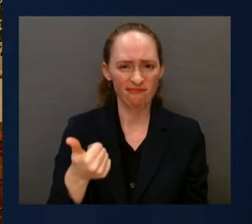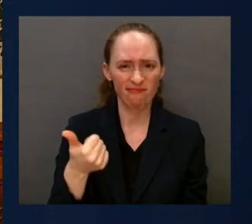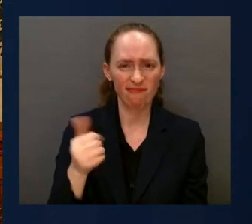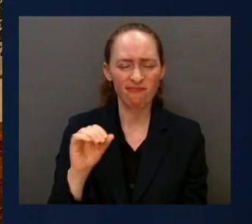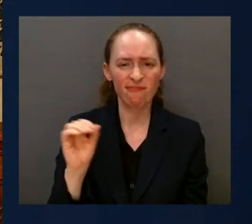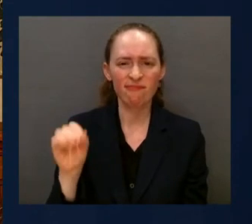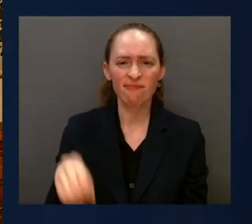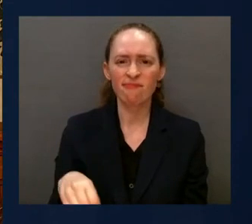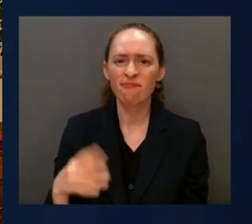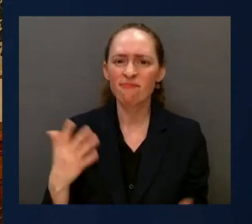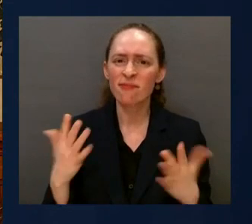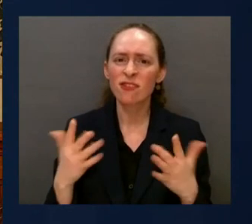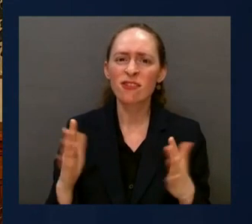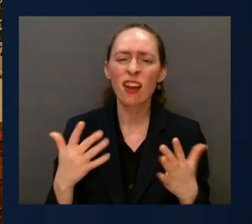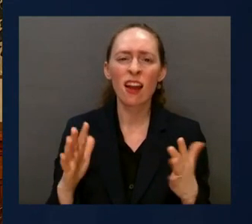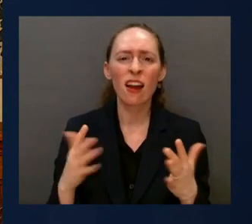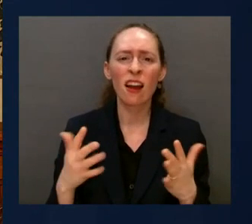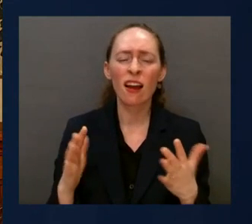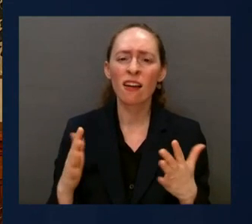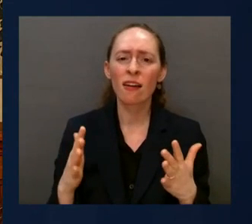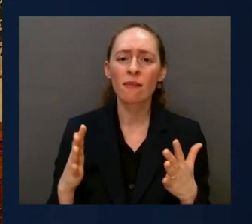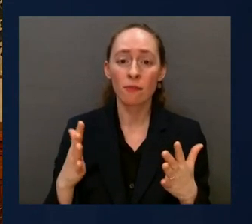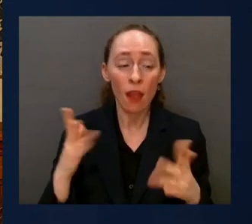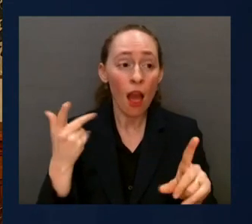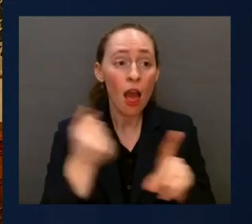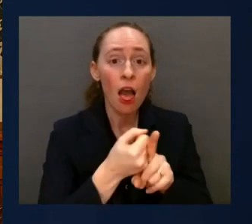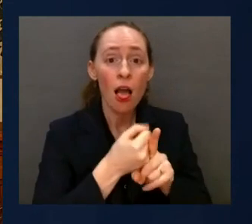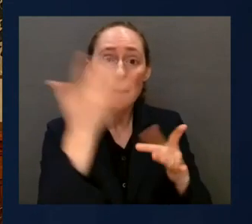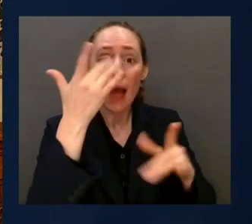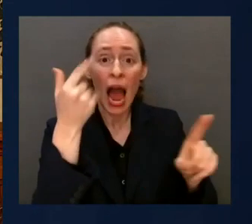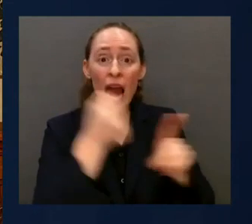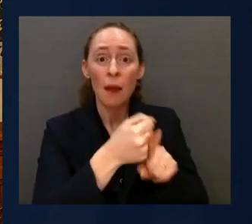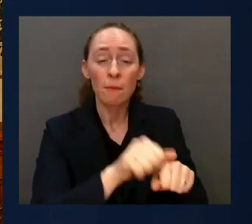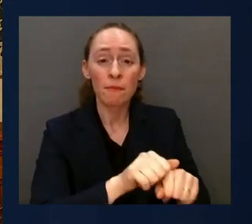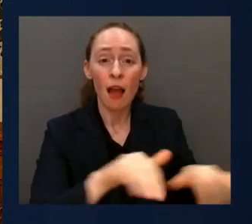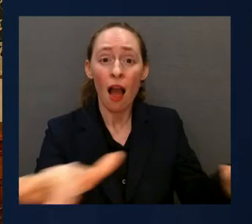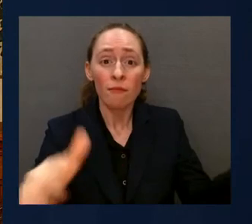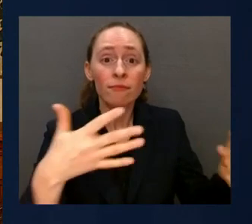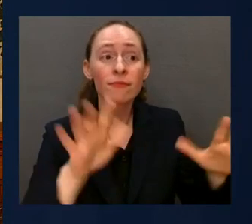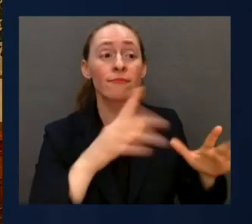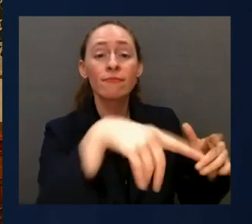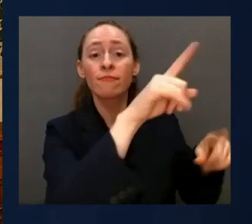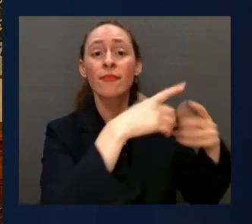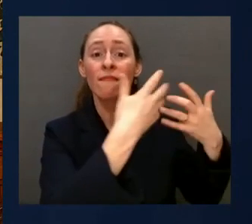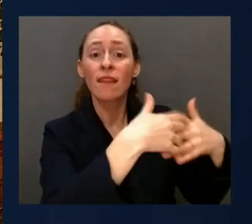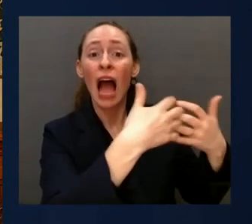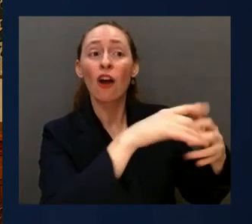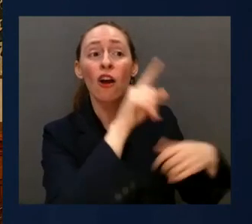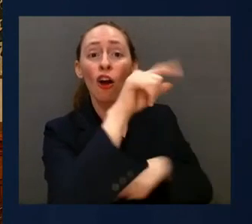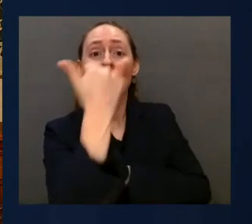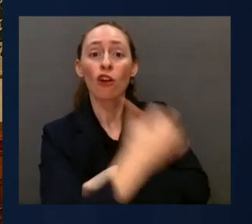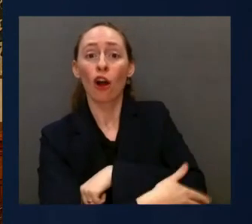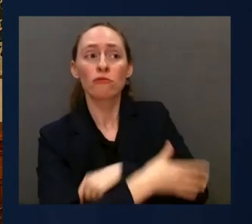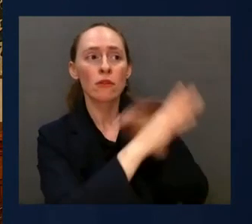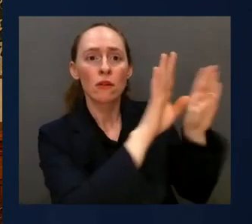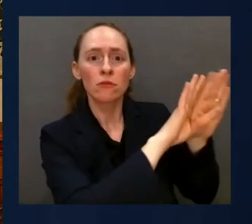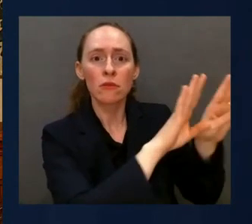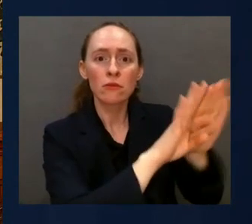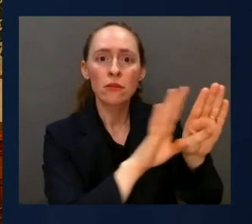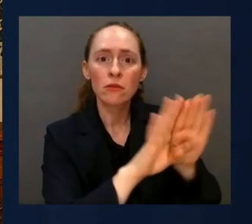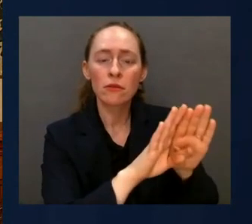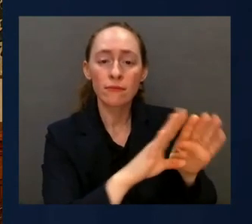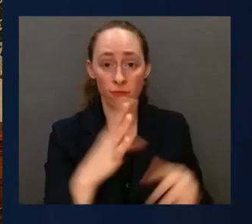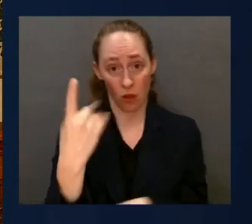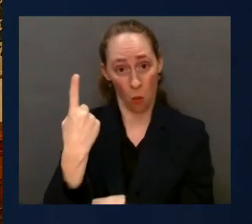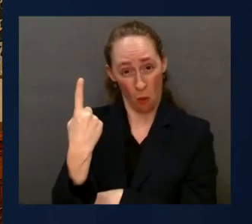down overseas. Today's automobiles need 3,000 chips, each of those automobiles. But American